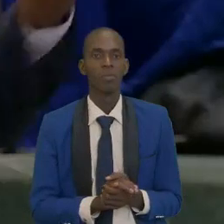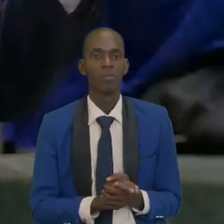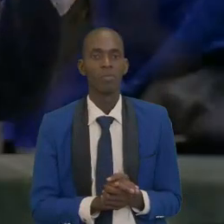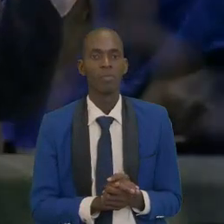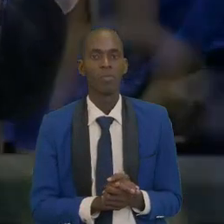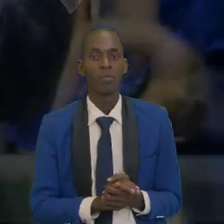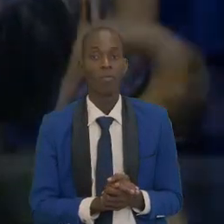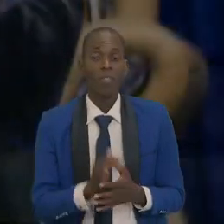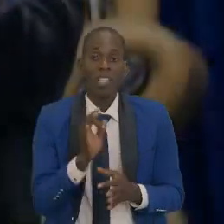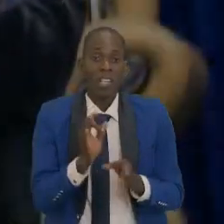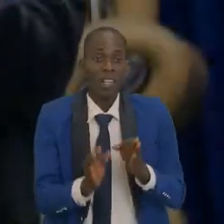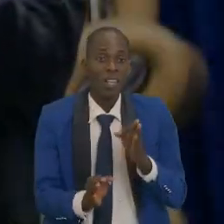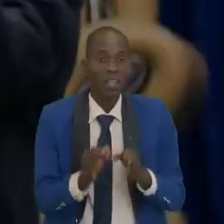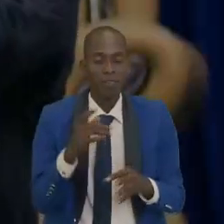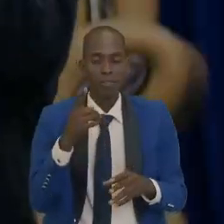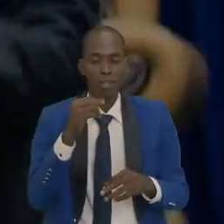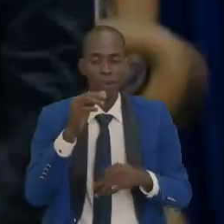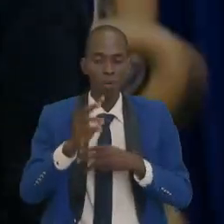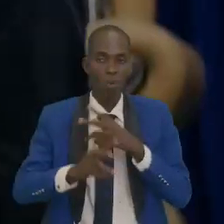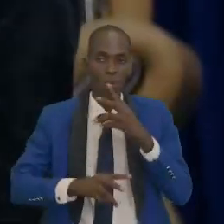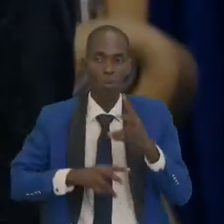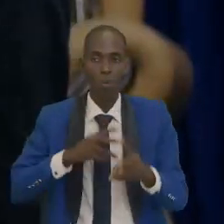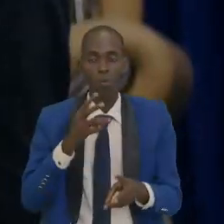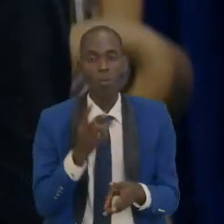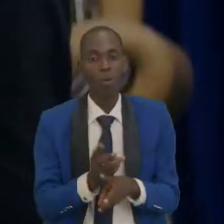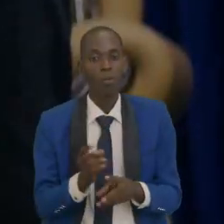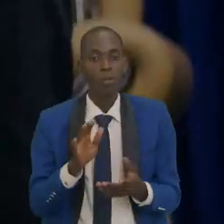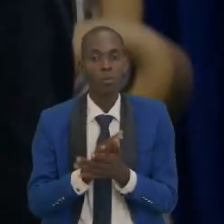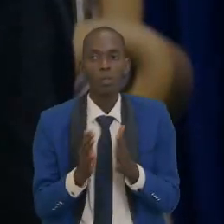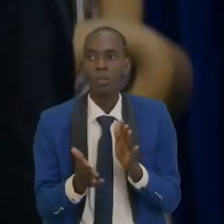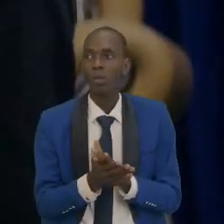if the wall becomes more civilized